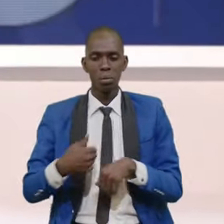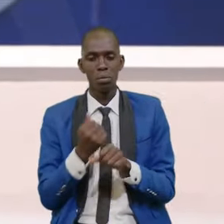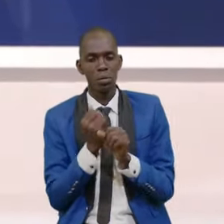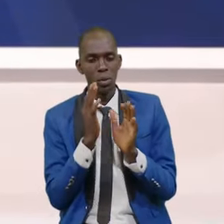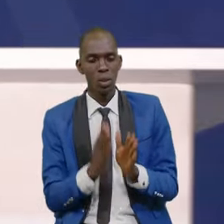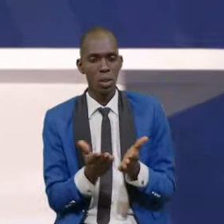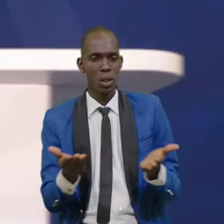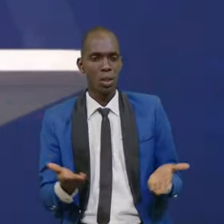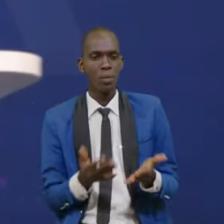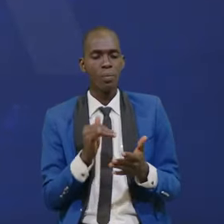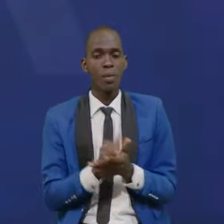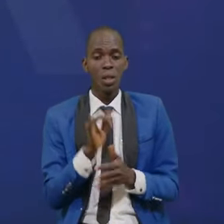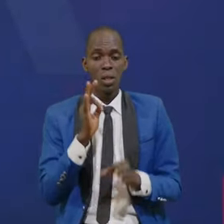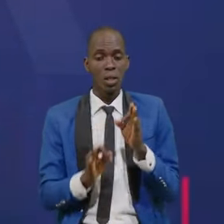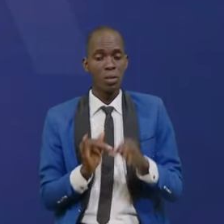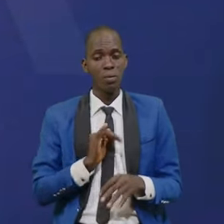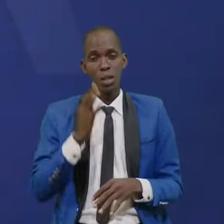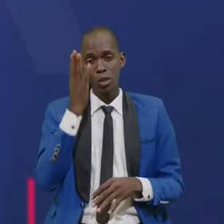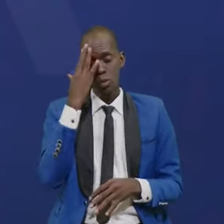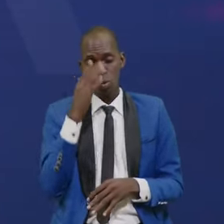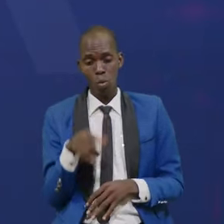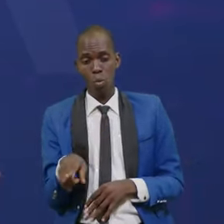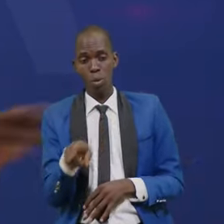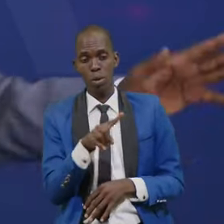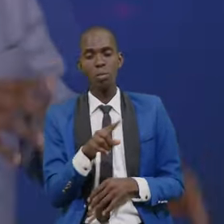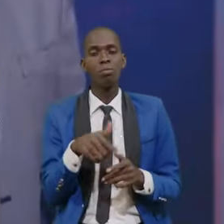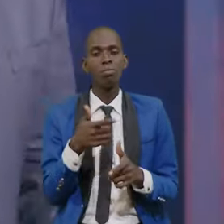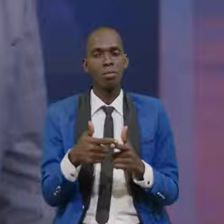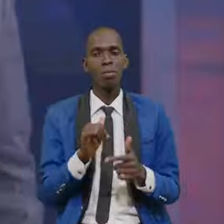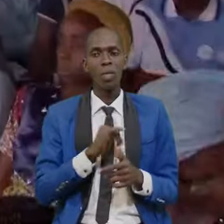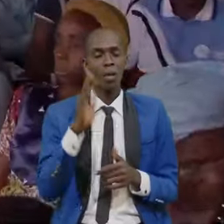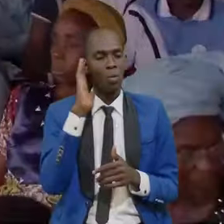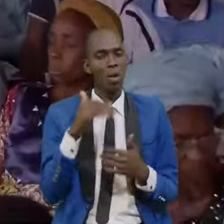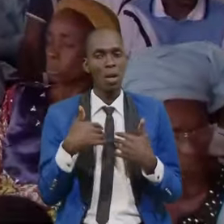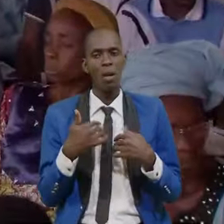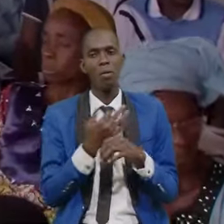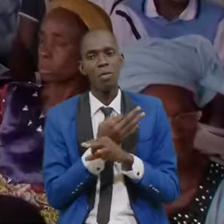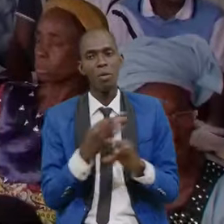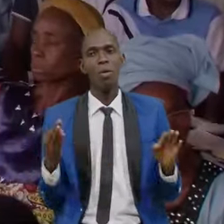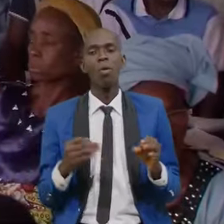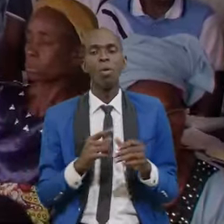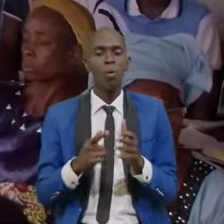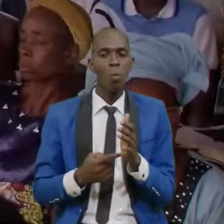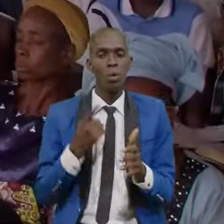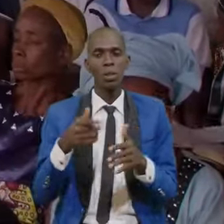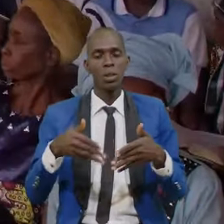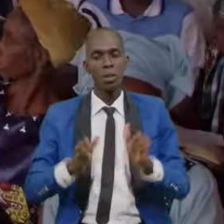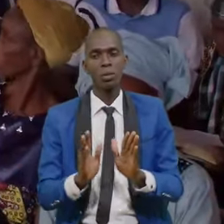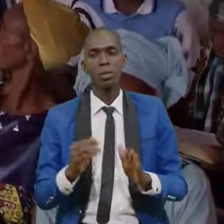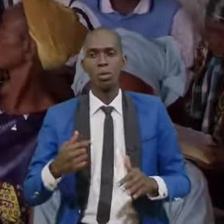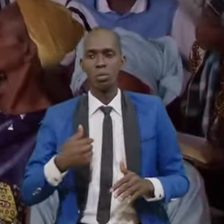if I know them, then I will have freedom. Once they give me the liberty and